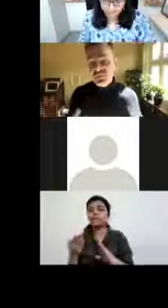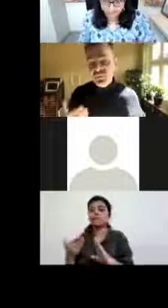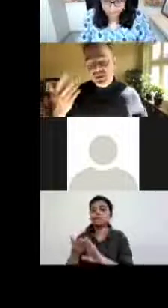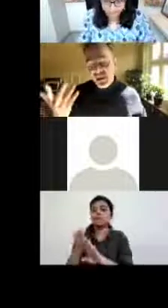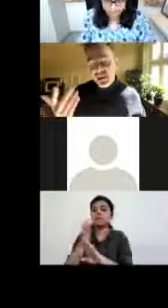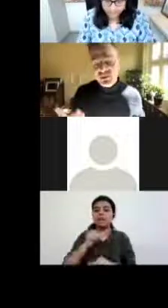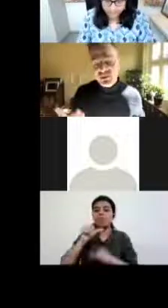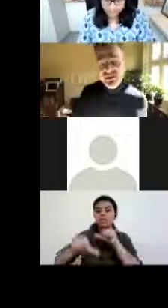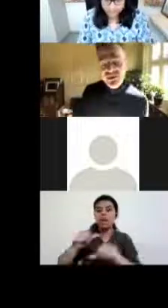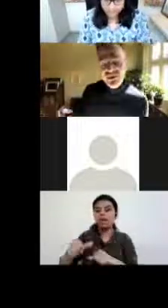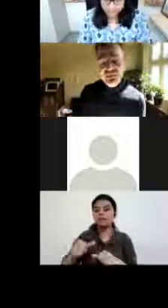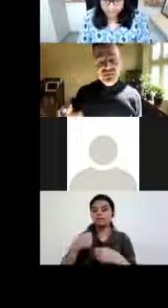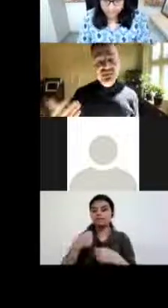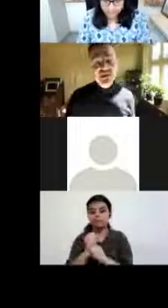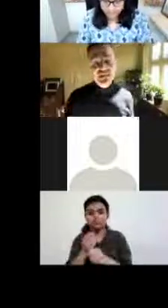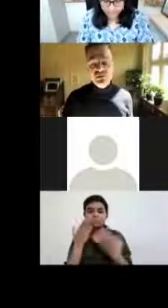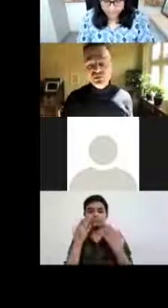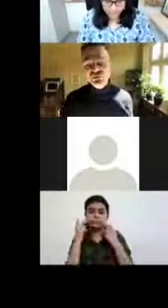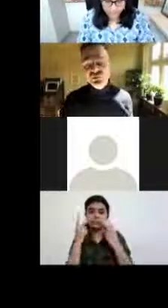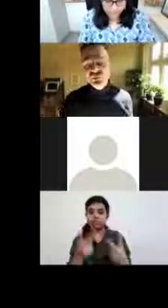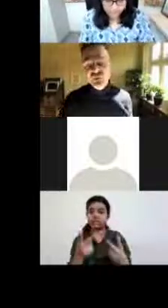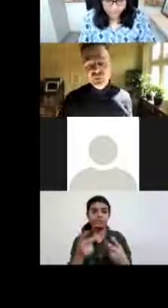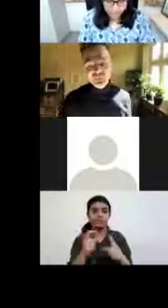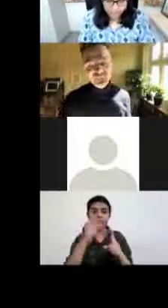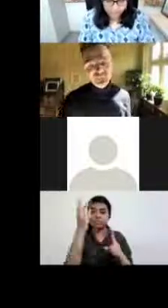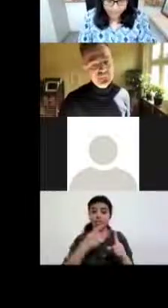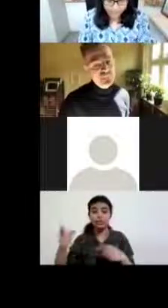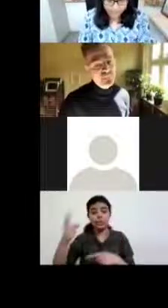I'm like convinced of that designers should do.